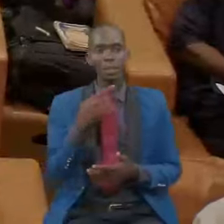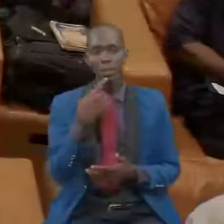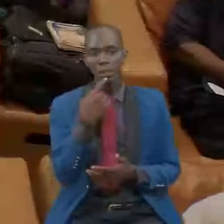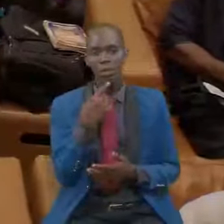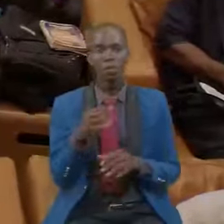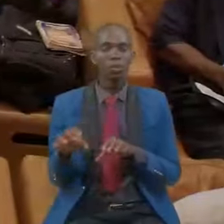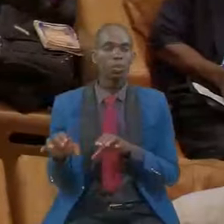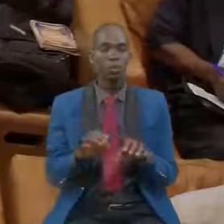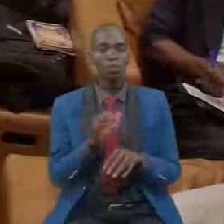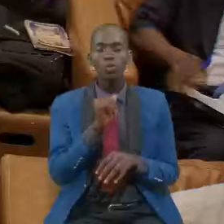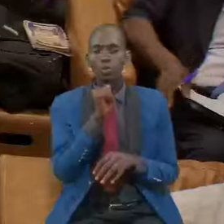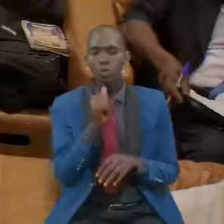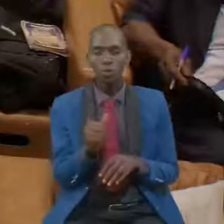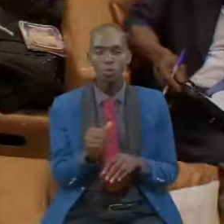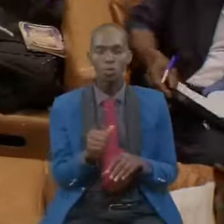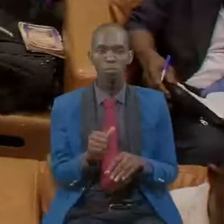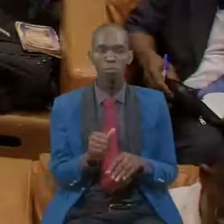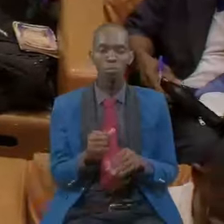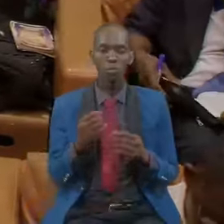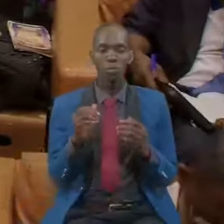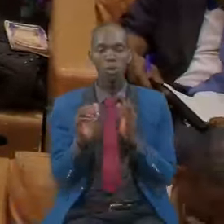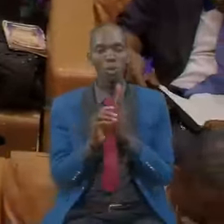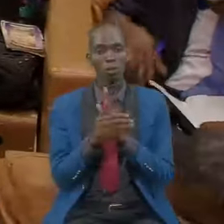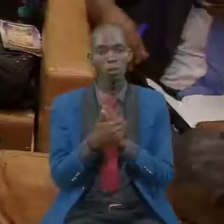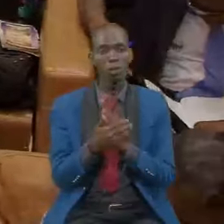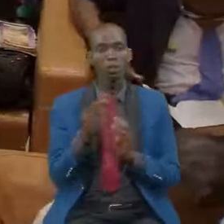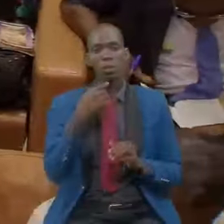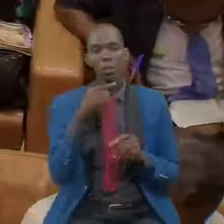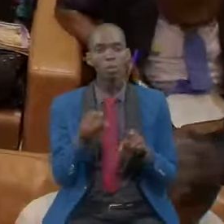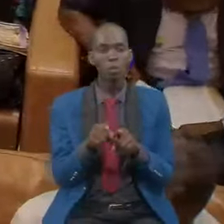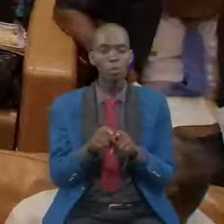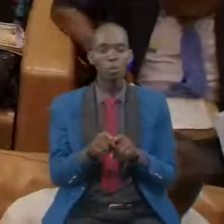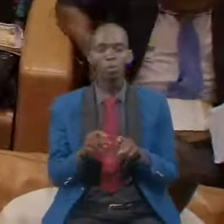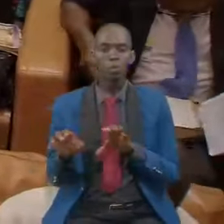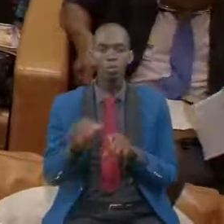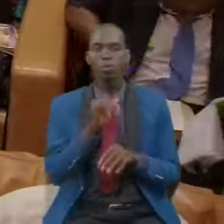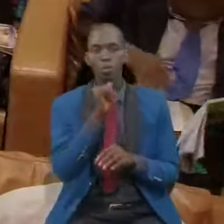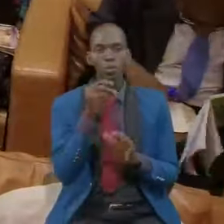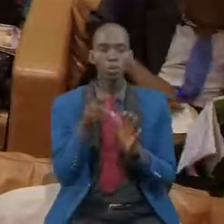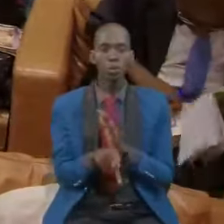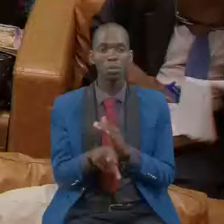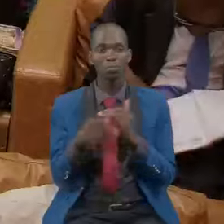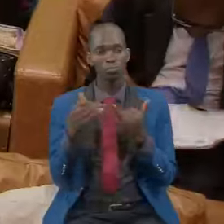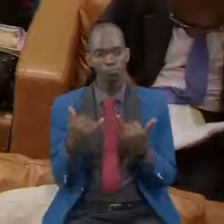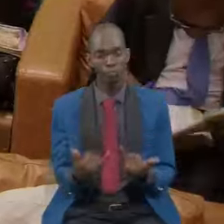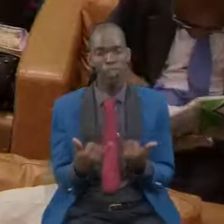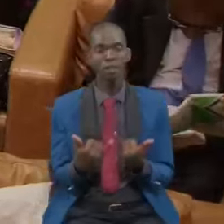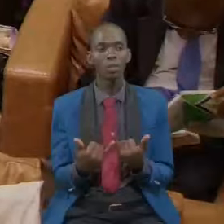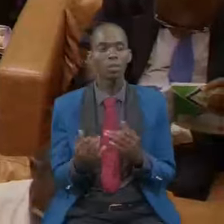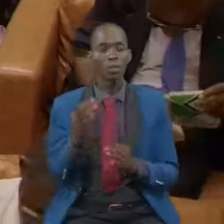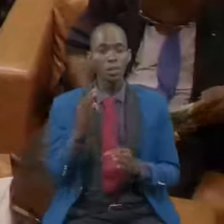commit adultery, said also, do not kill. Now, if